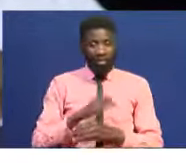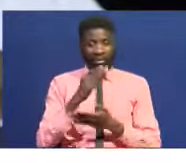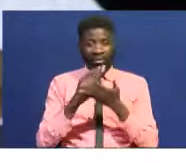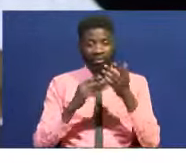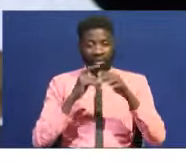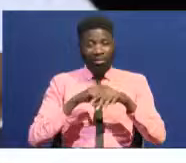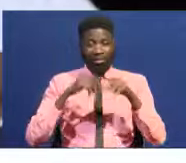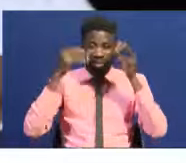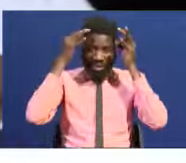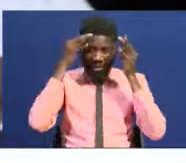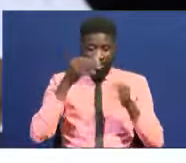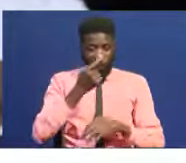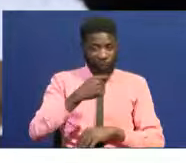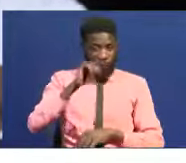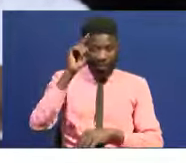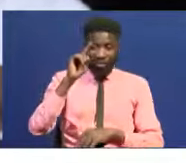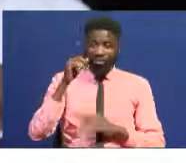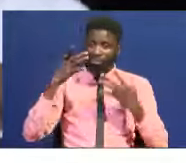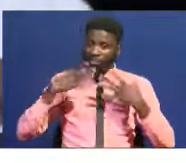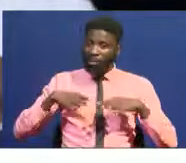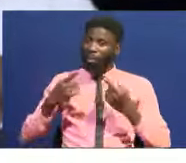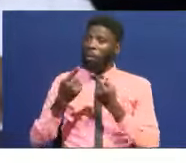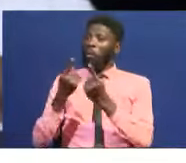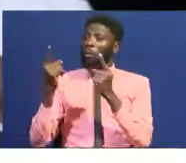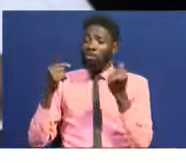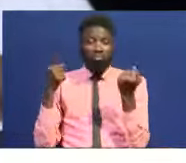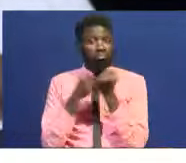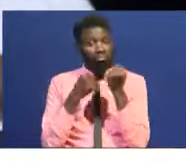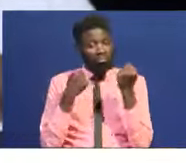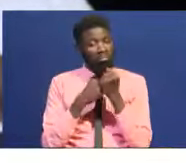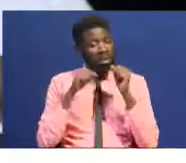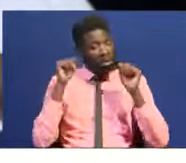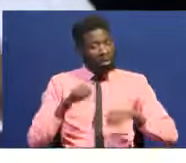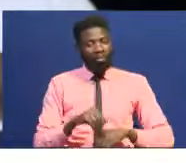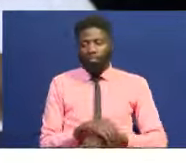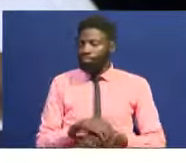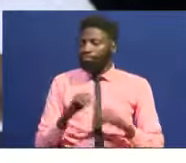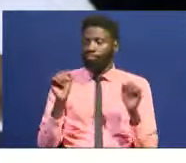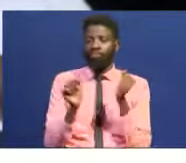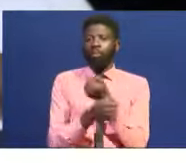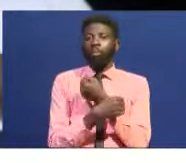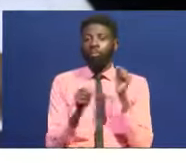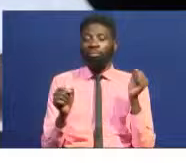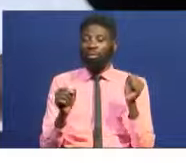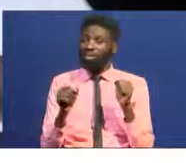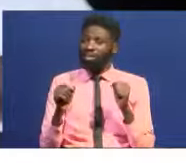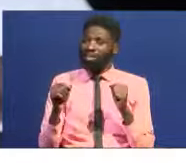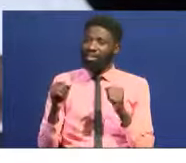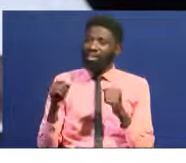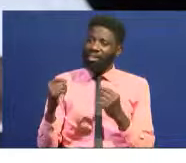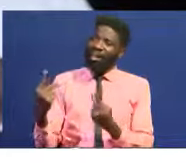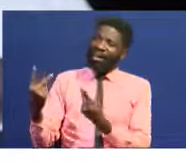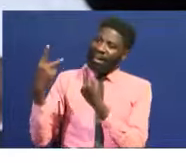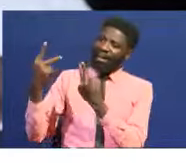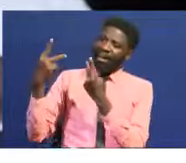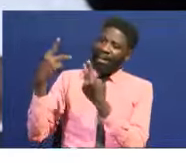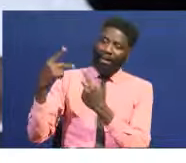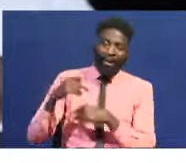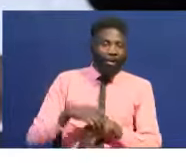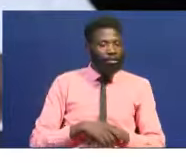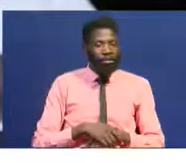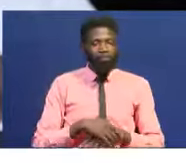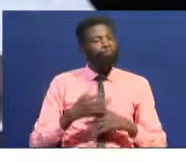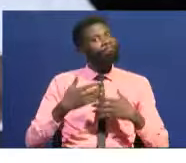popular. And you know, when the right decisions are not popular, you are forced to make the wrong decisions merely because you are concerned about the next